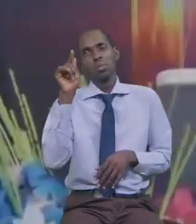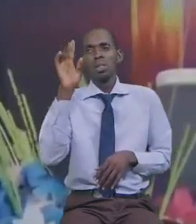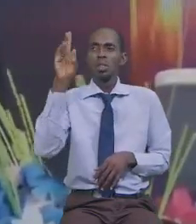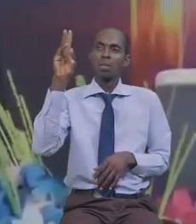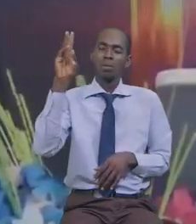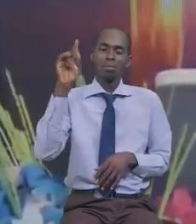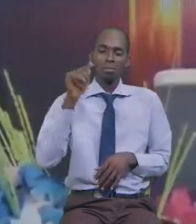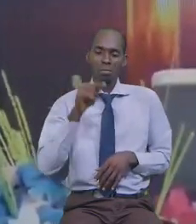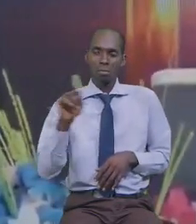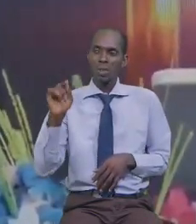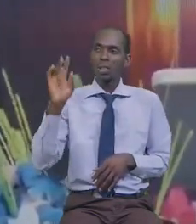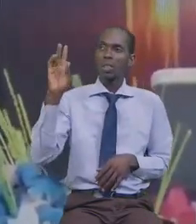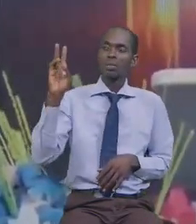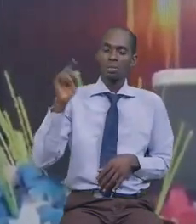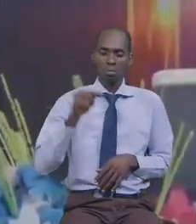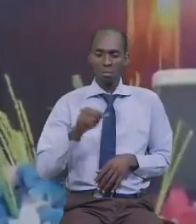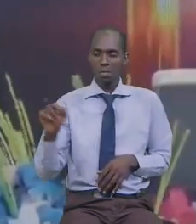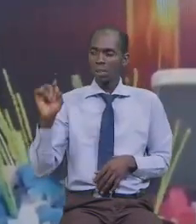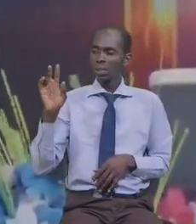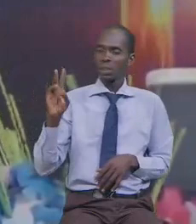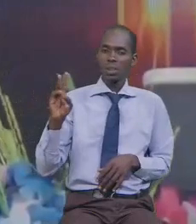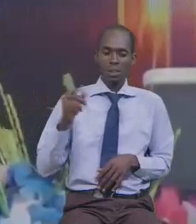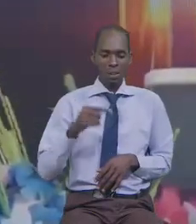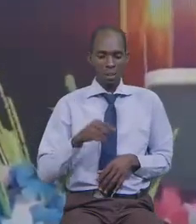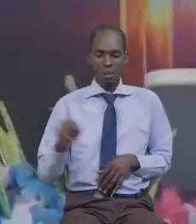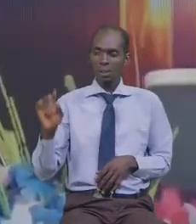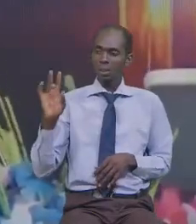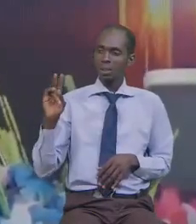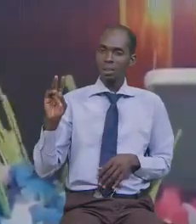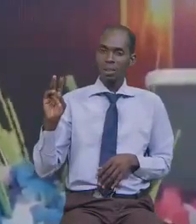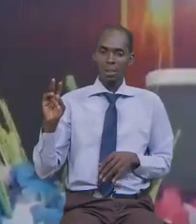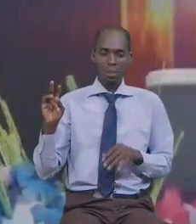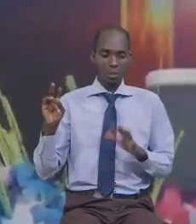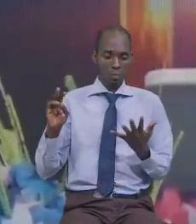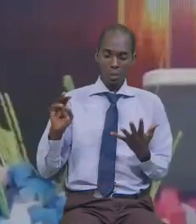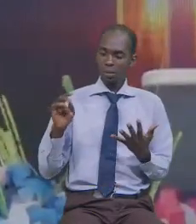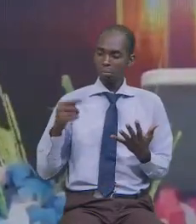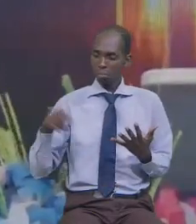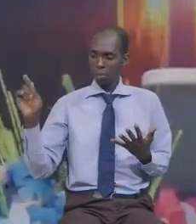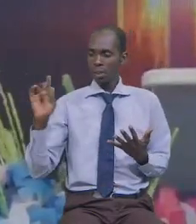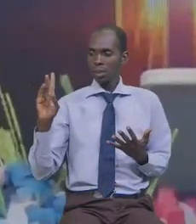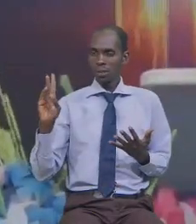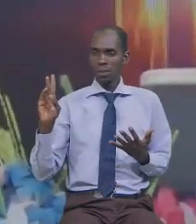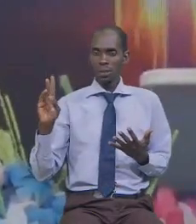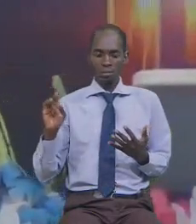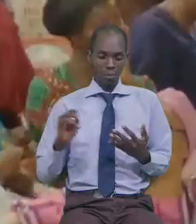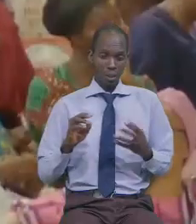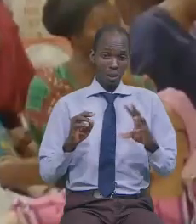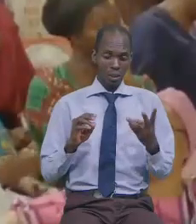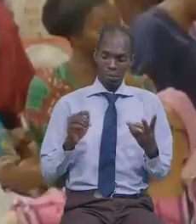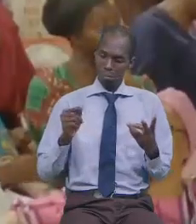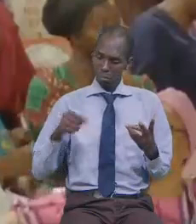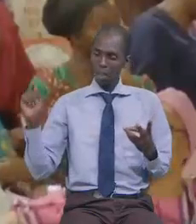2, 17, 3, 17, 4, 17. 5, 17,